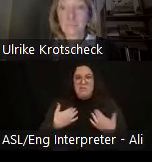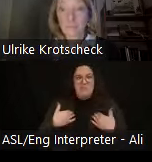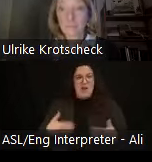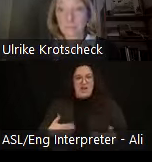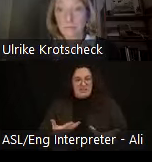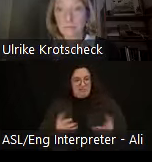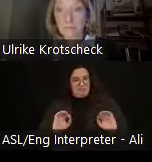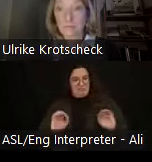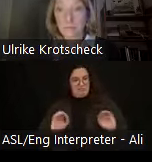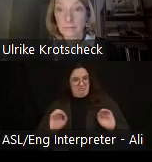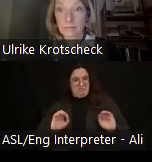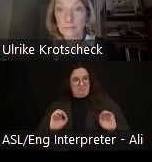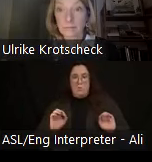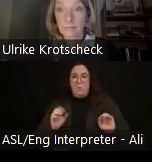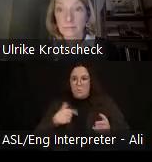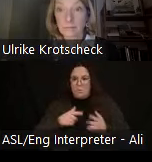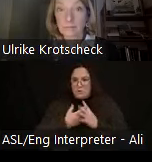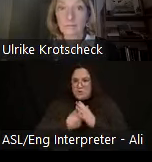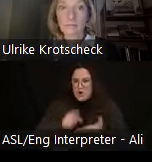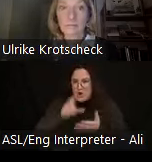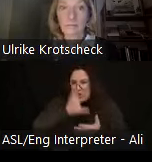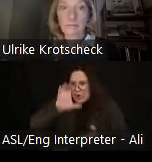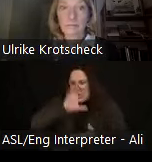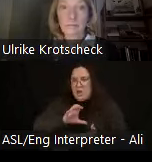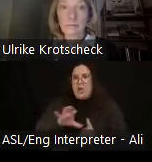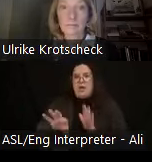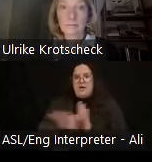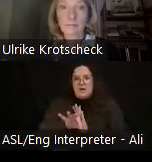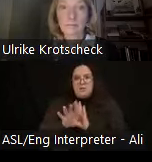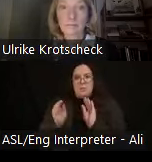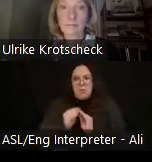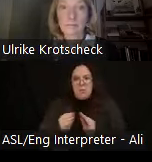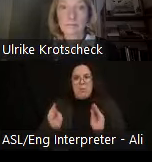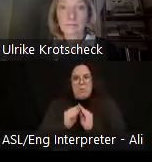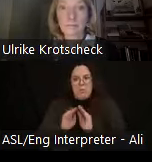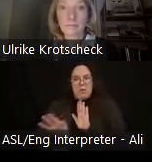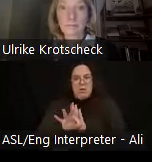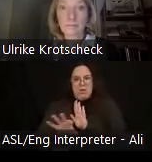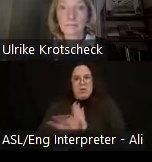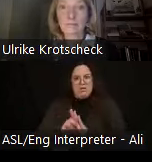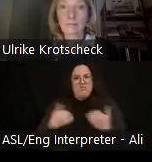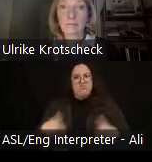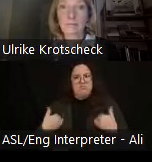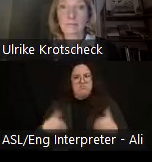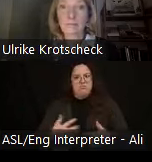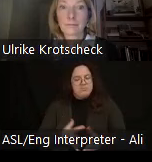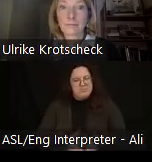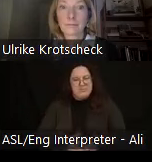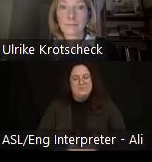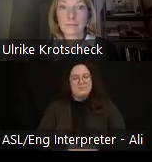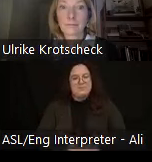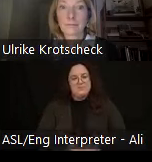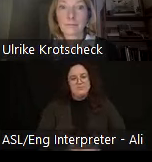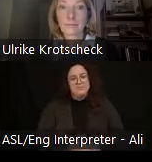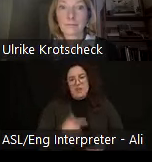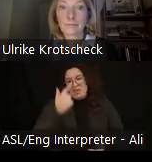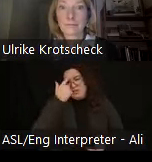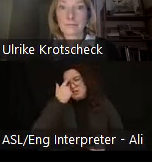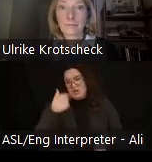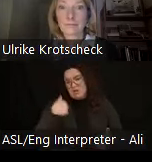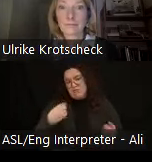yet, as soon as we started looking, we kept finding that evidence. So I think that there's a lot of opportunity. I think we